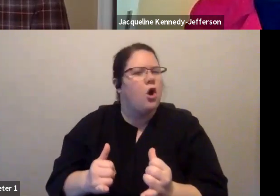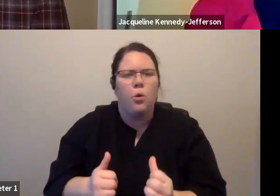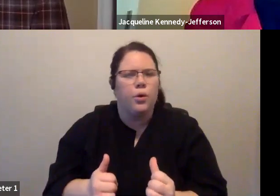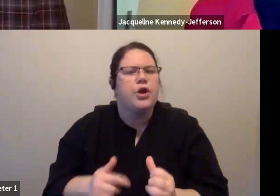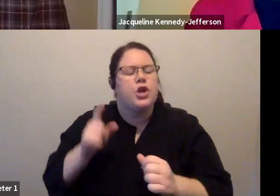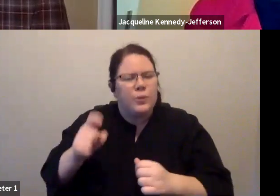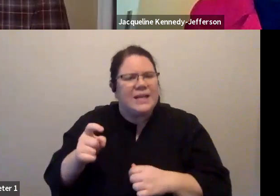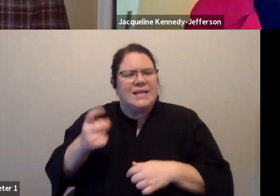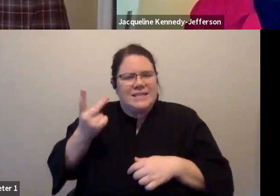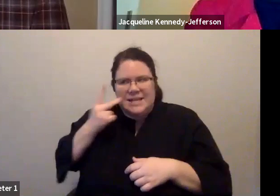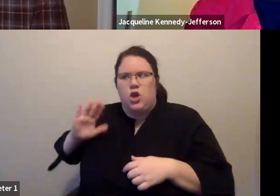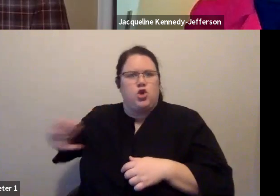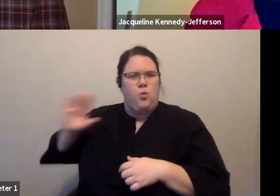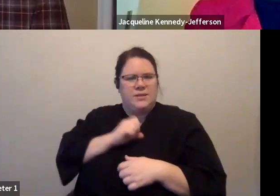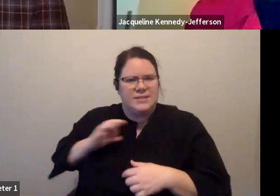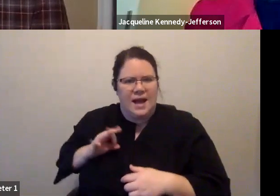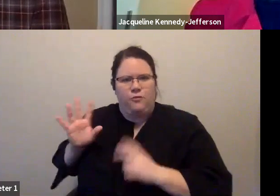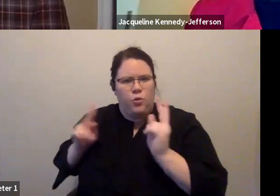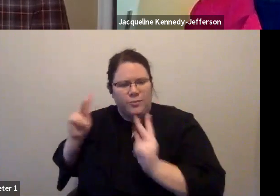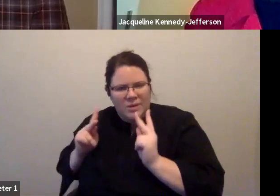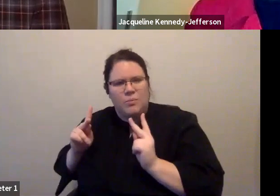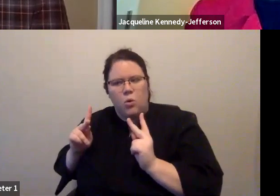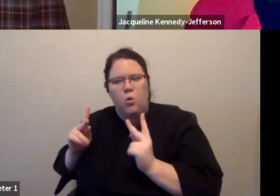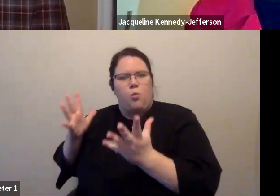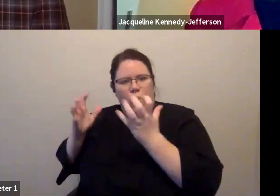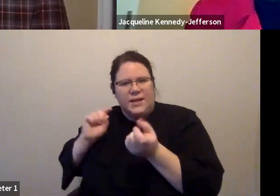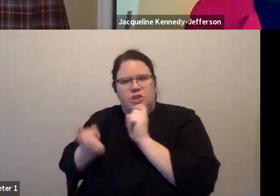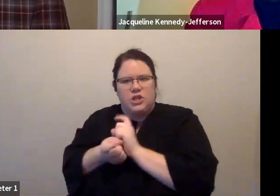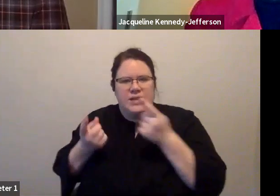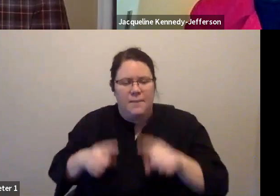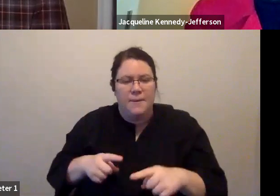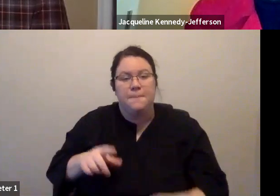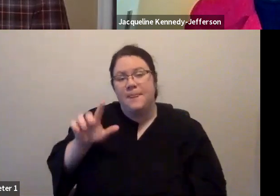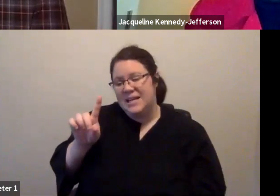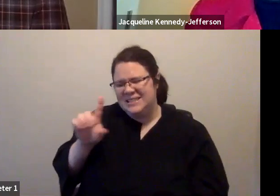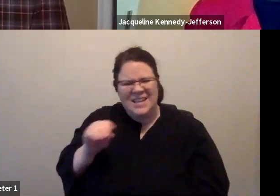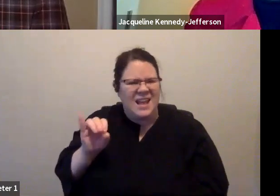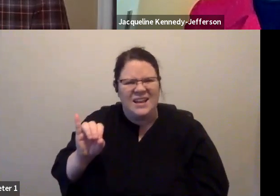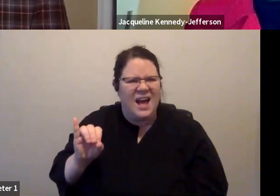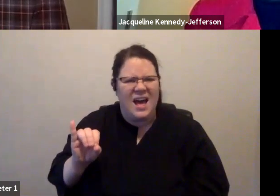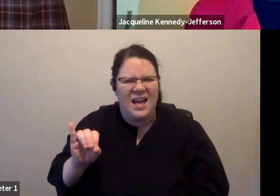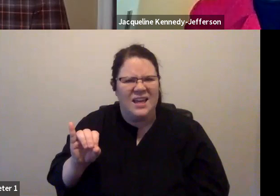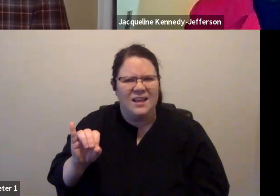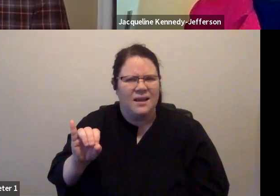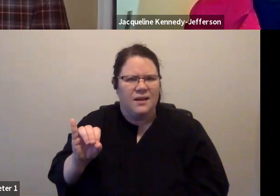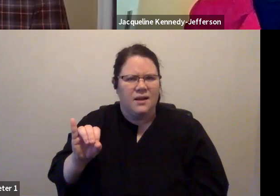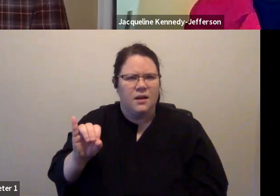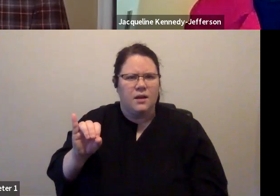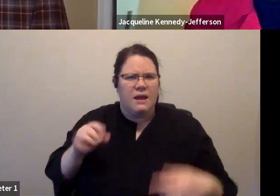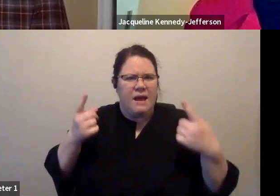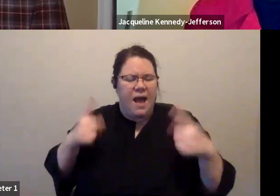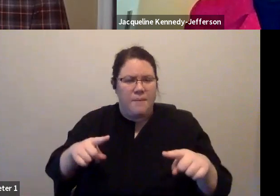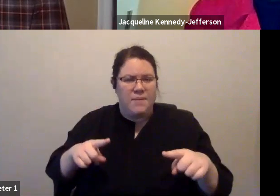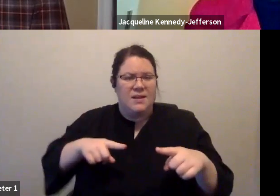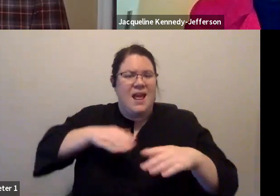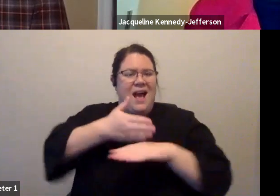has to be about your strategy. So, we say all the time, DNI is not, you don't bolt it on at the end. Right, the way that it truly works is